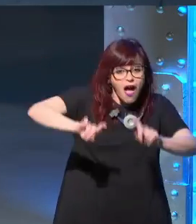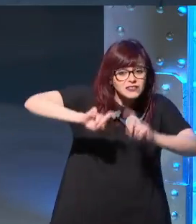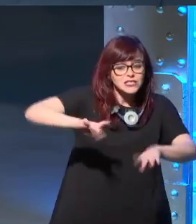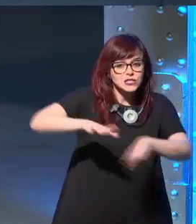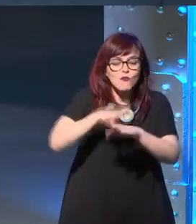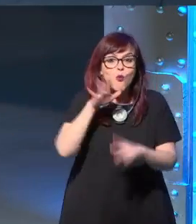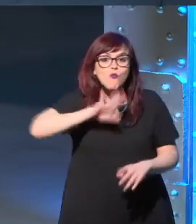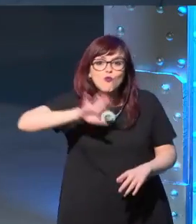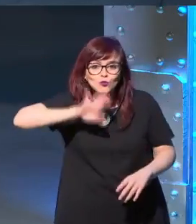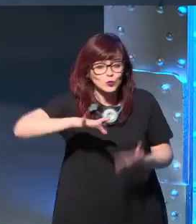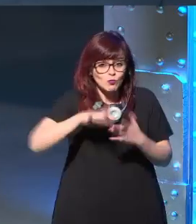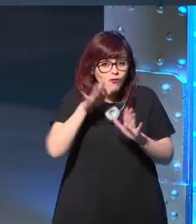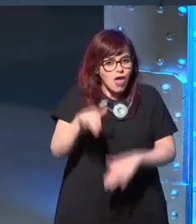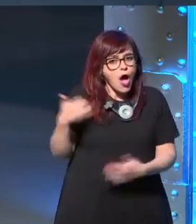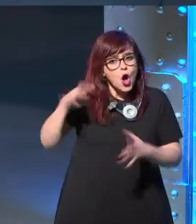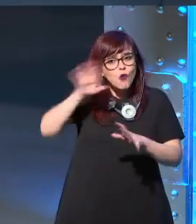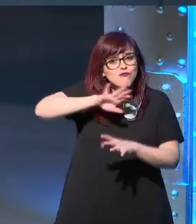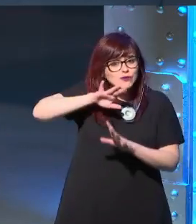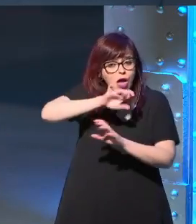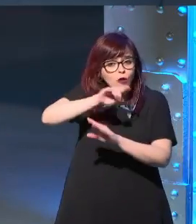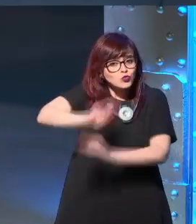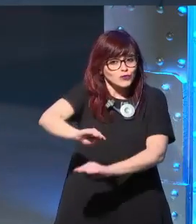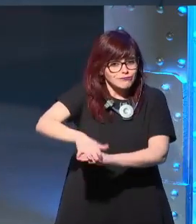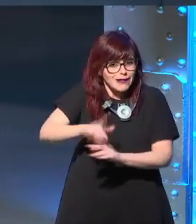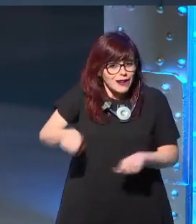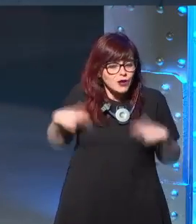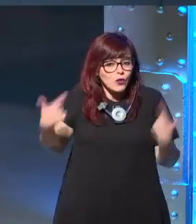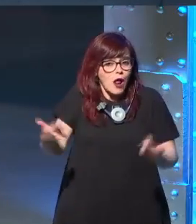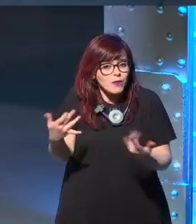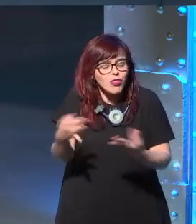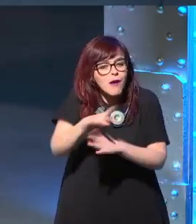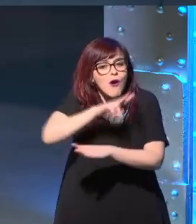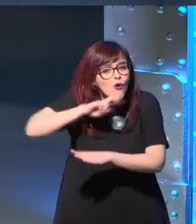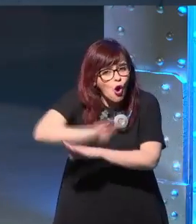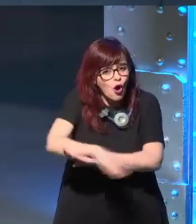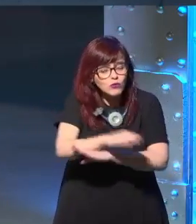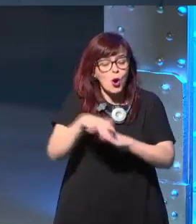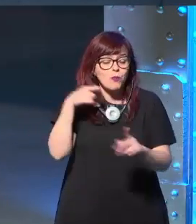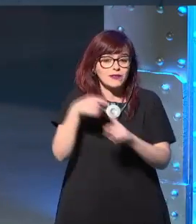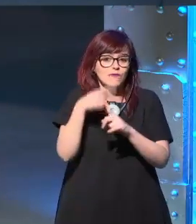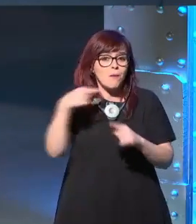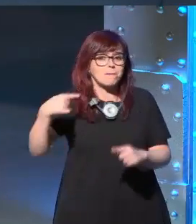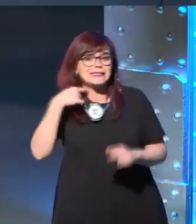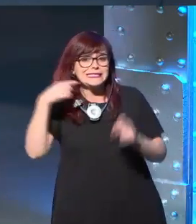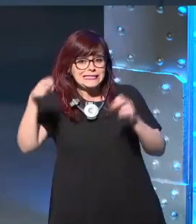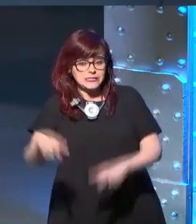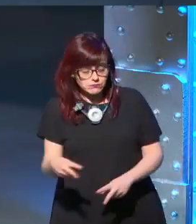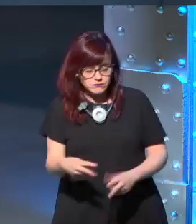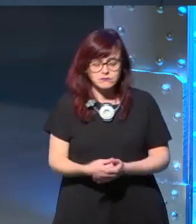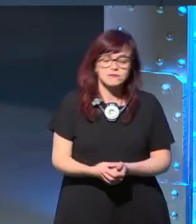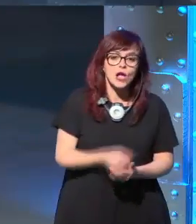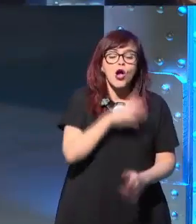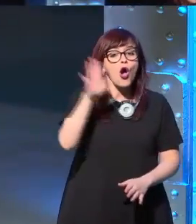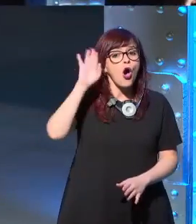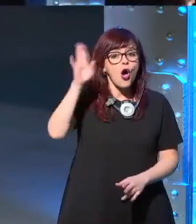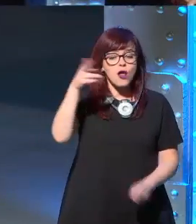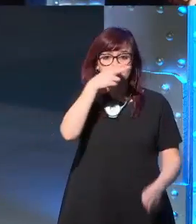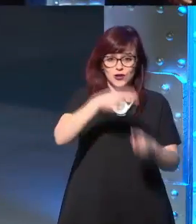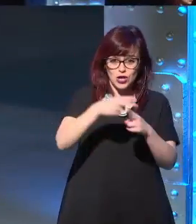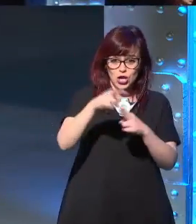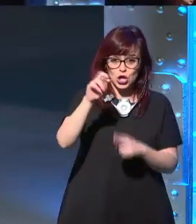have to protect it so they don't lose that. Muchas gracias. Hi, my name is Rodrigo